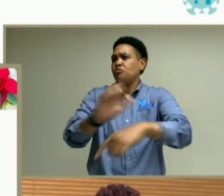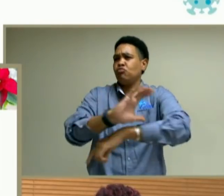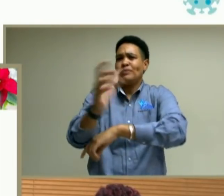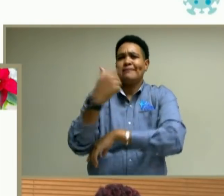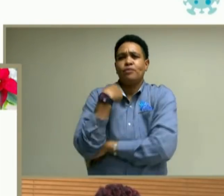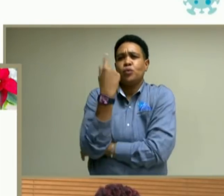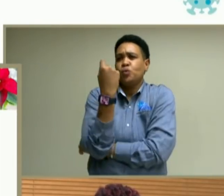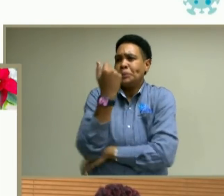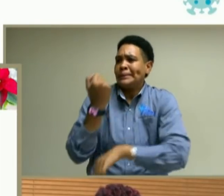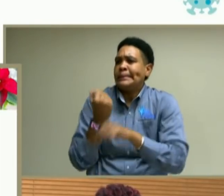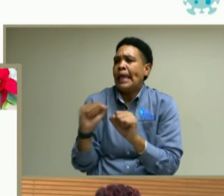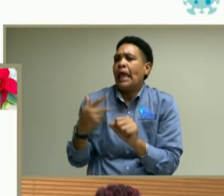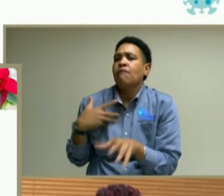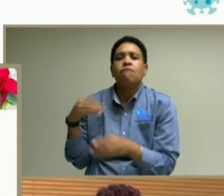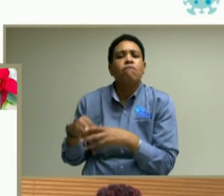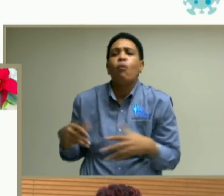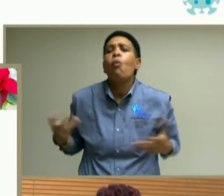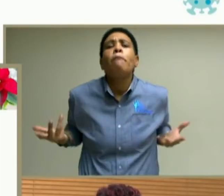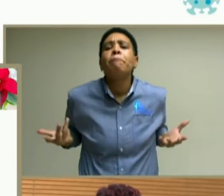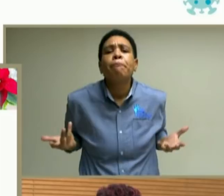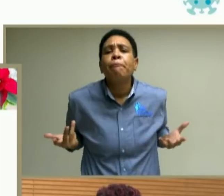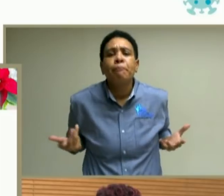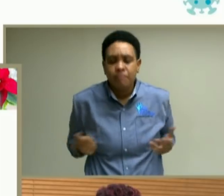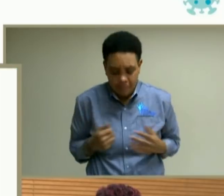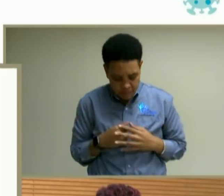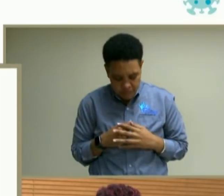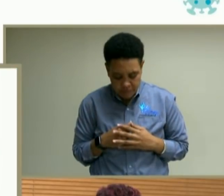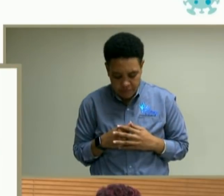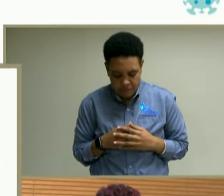participate in during the Christmas season? Next slide.